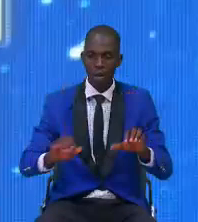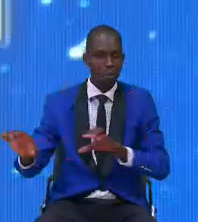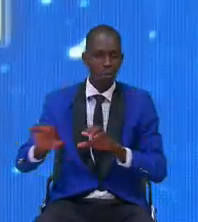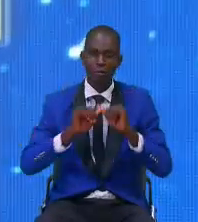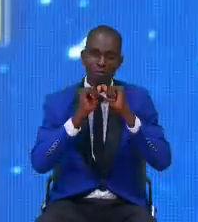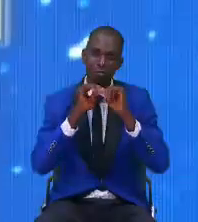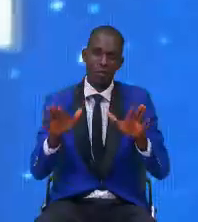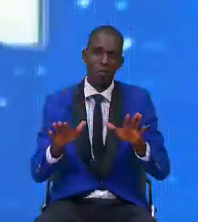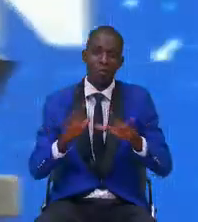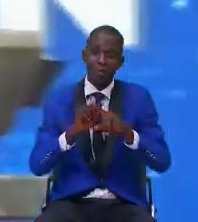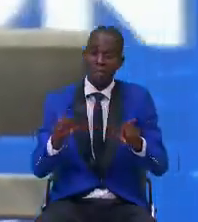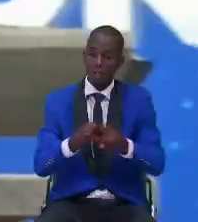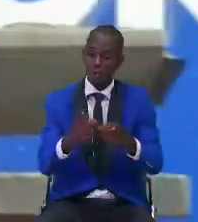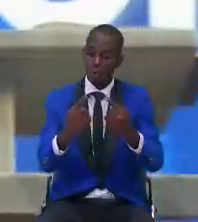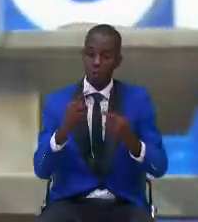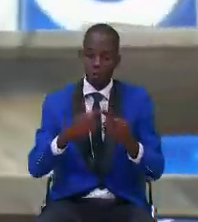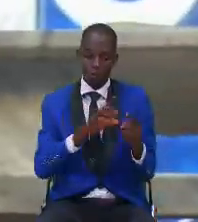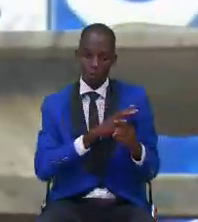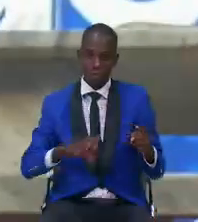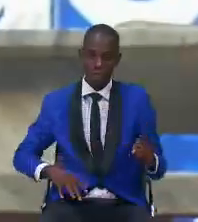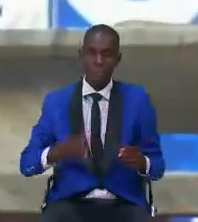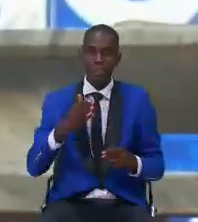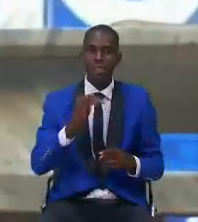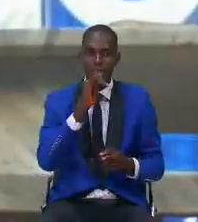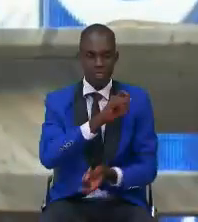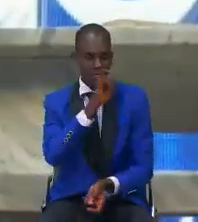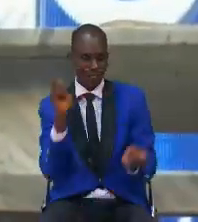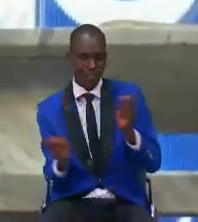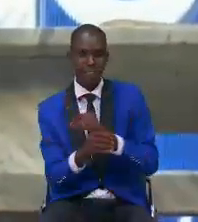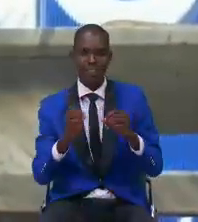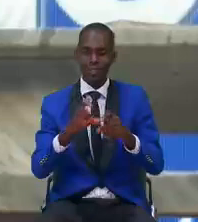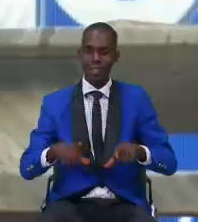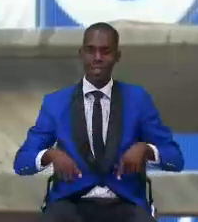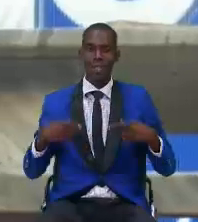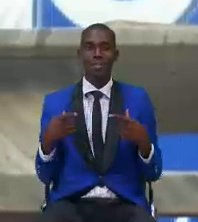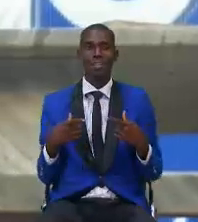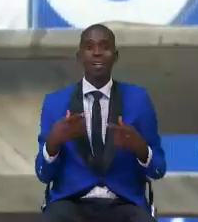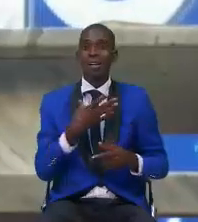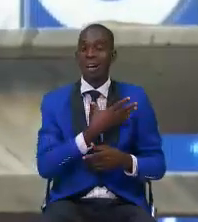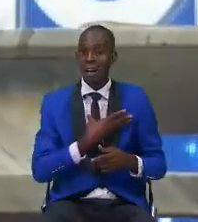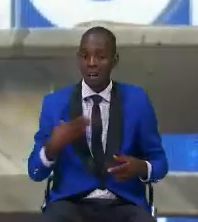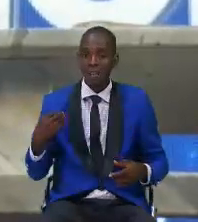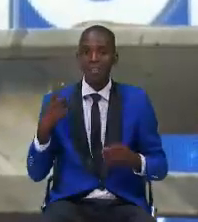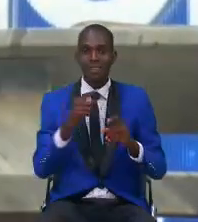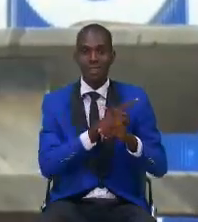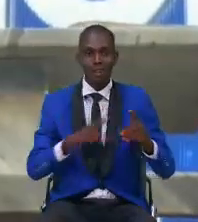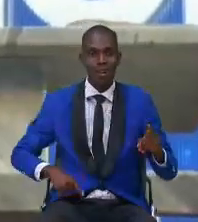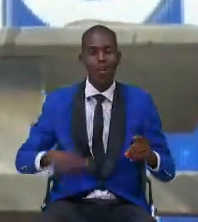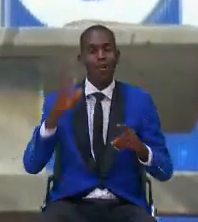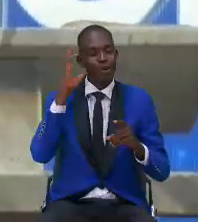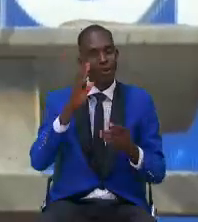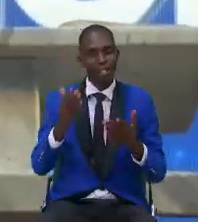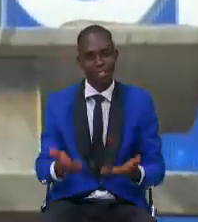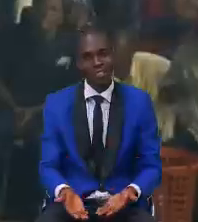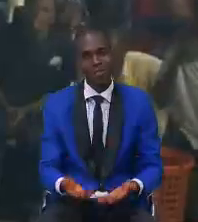do nothing. But as you come to Christ, a change will take place. Transformation will